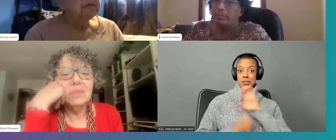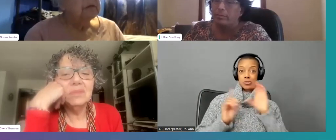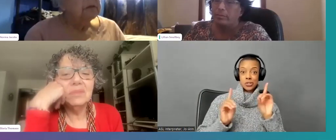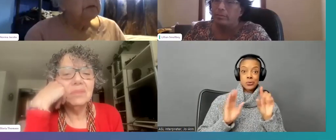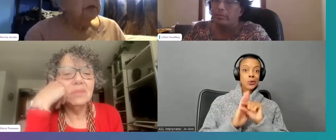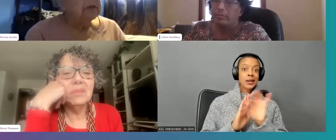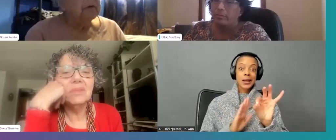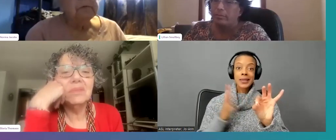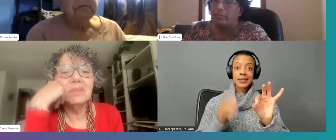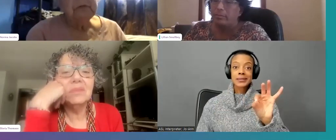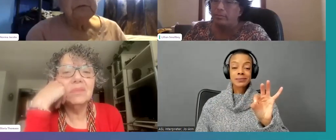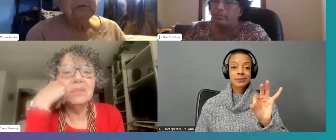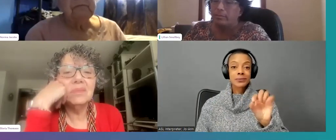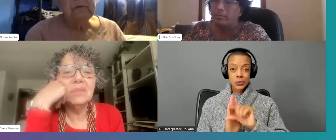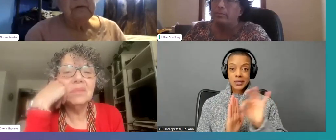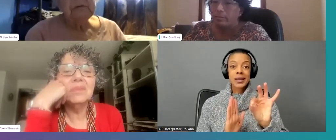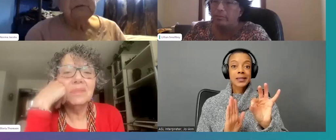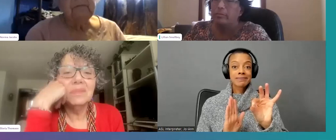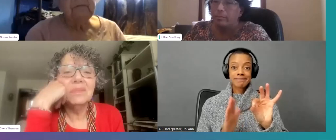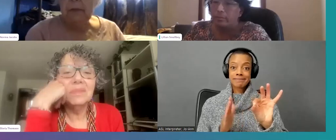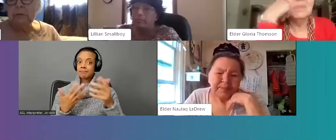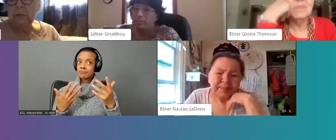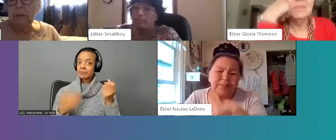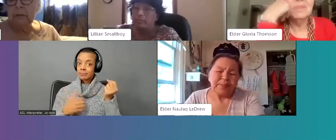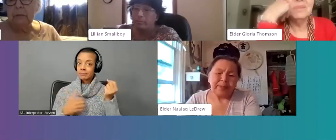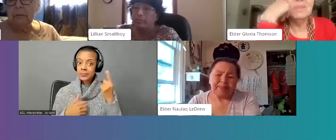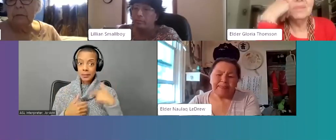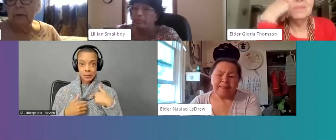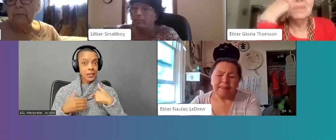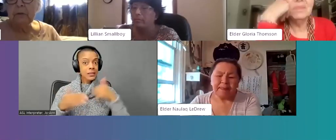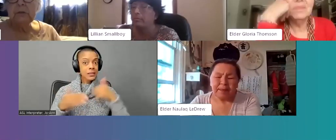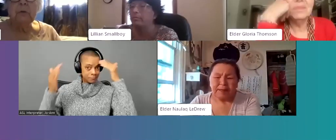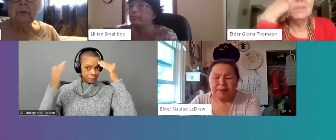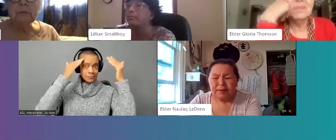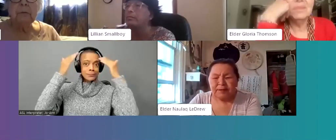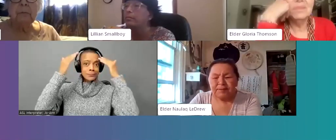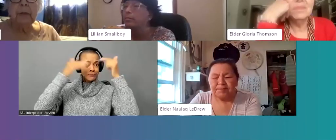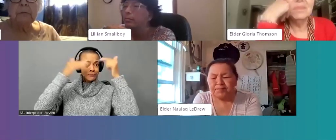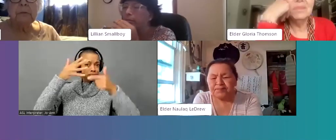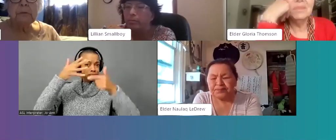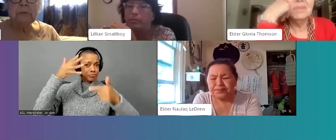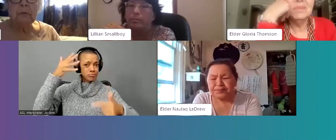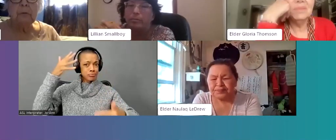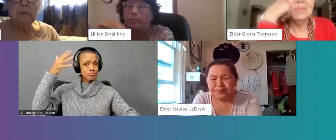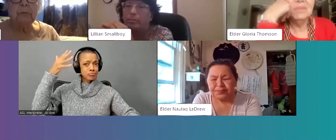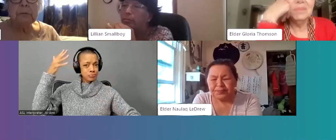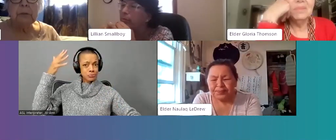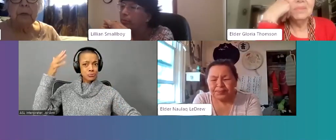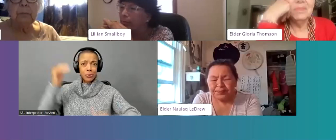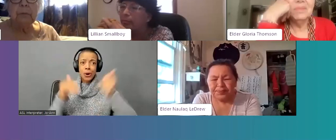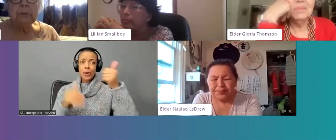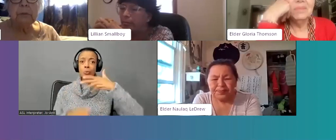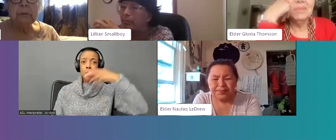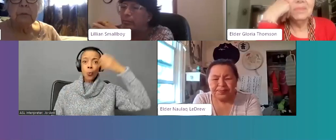but I know lots of things that I've heard stories from elders, you know, older ones